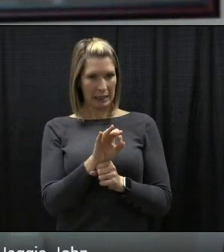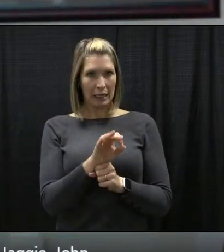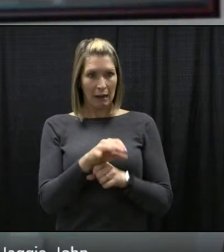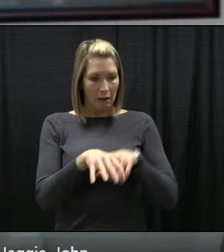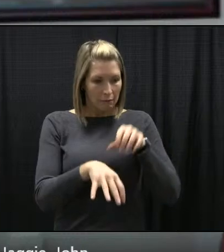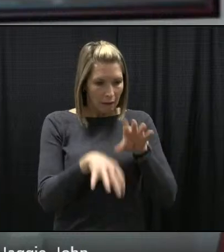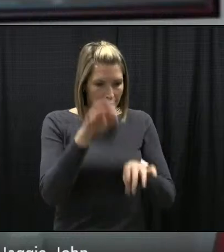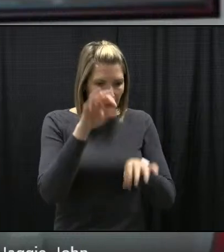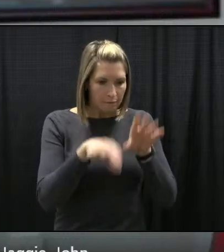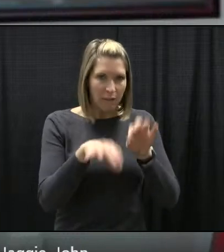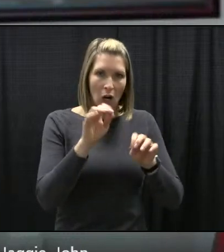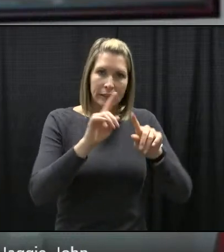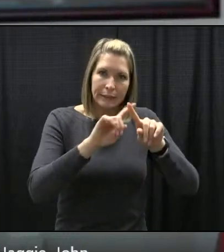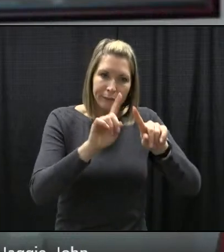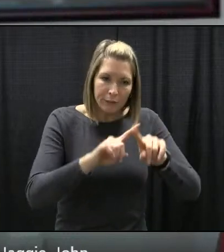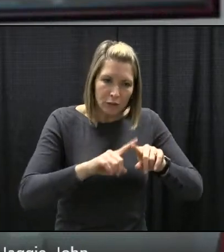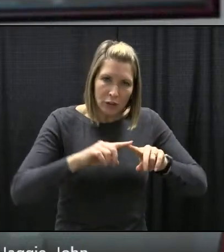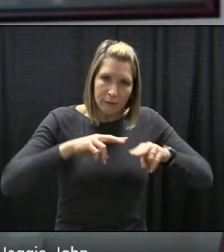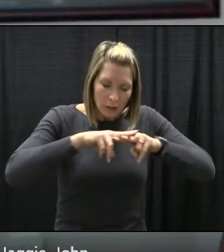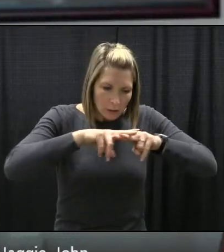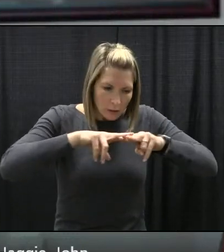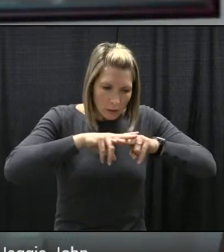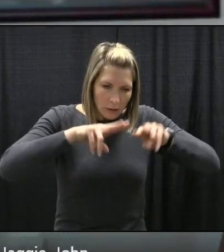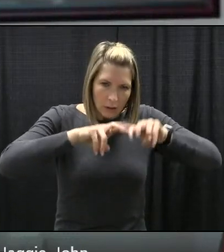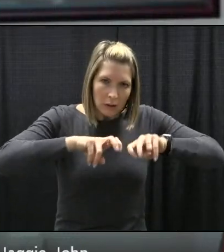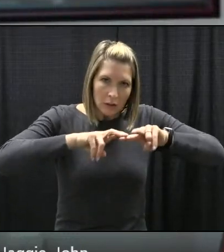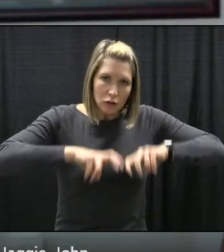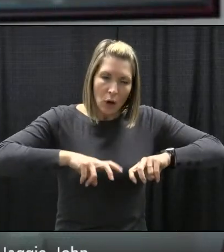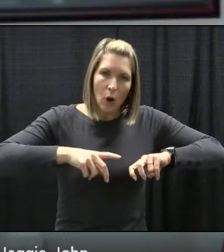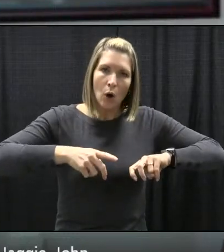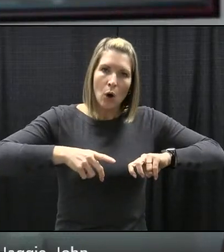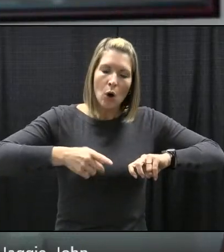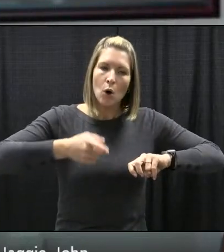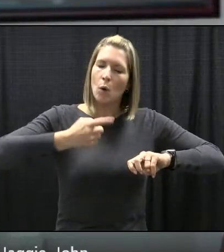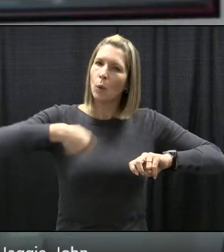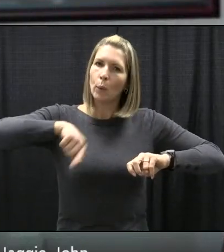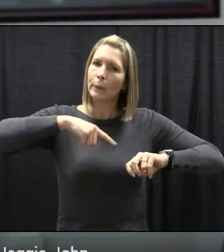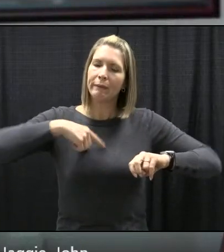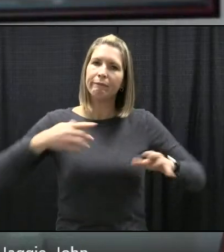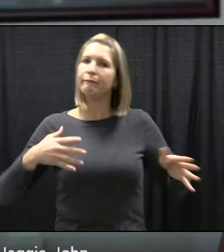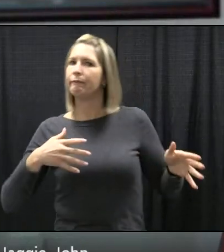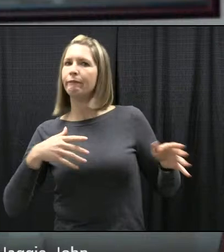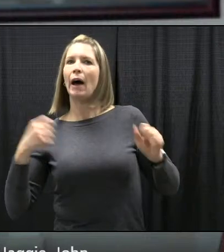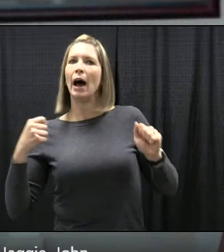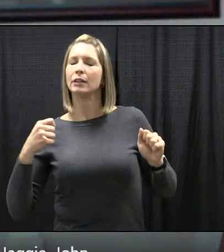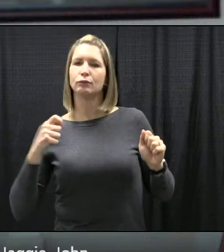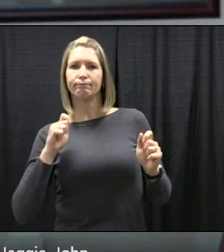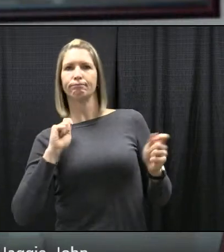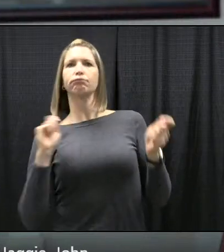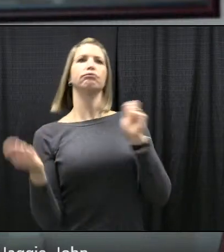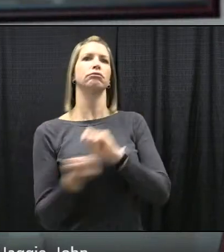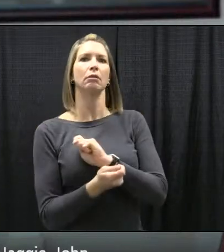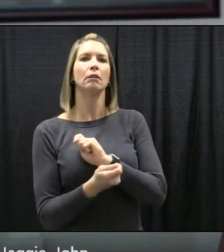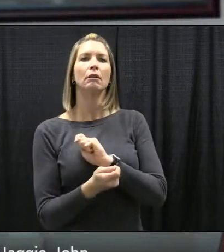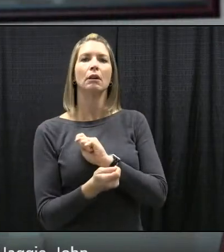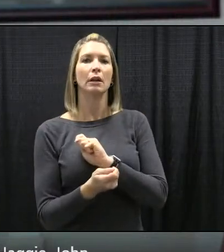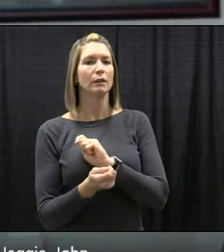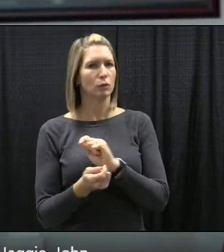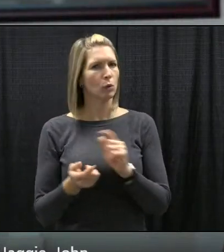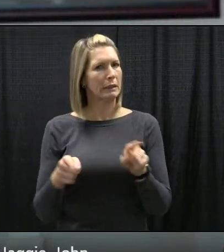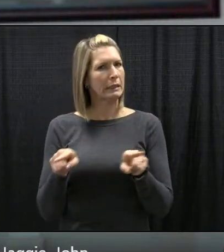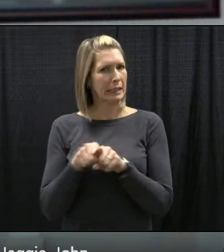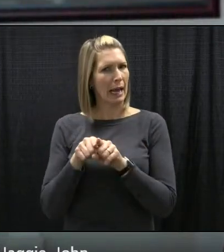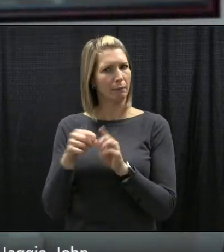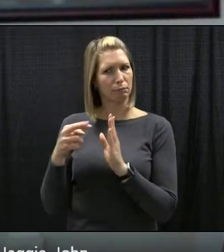have, I would argue, been very nimble in responding to it, as evidenced by our exceptionally